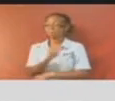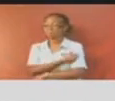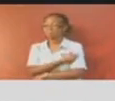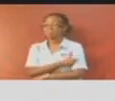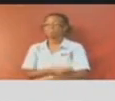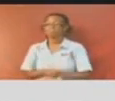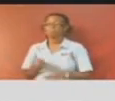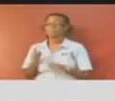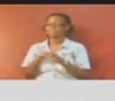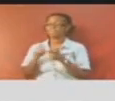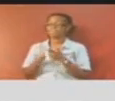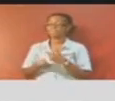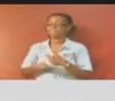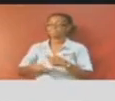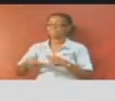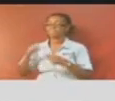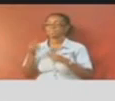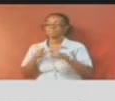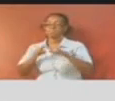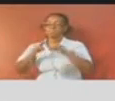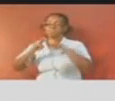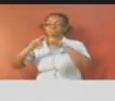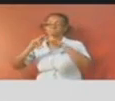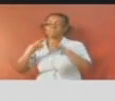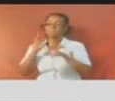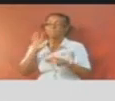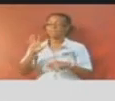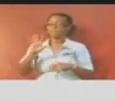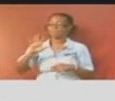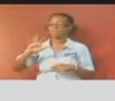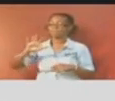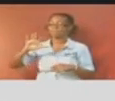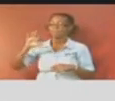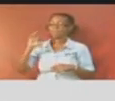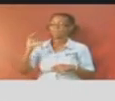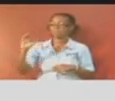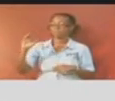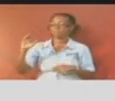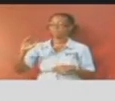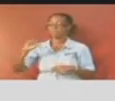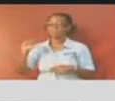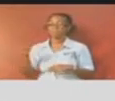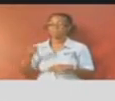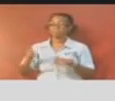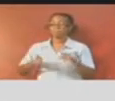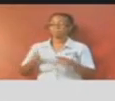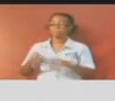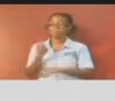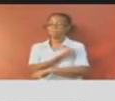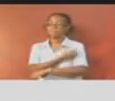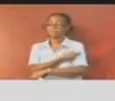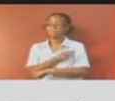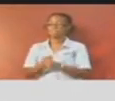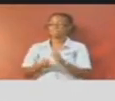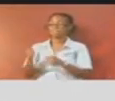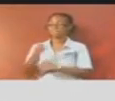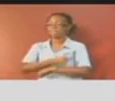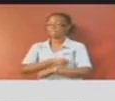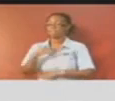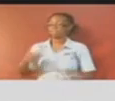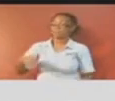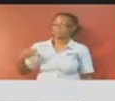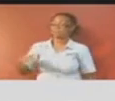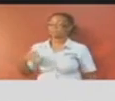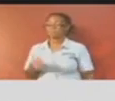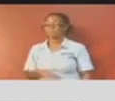UK, which is an astounding number. And what it led to is a considerable reduction in the number of cases that they are seeing. They actually